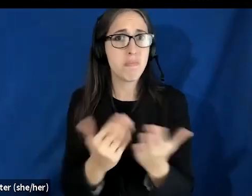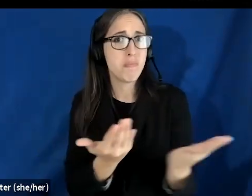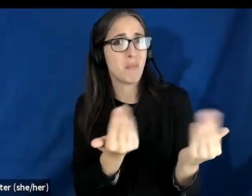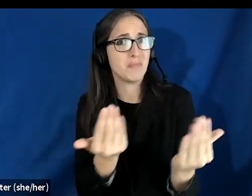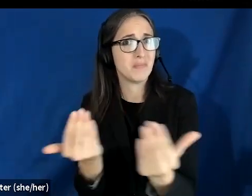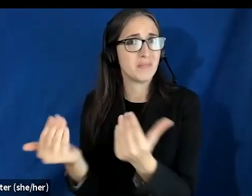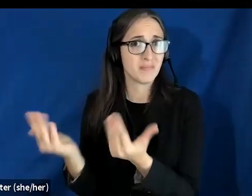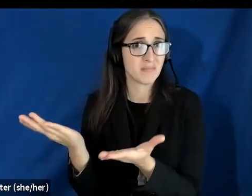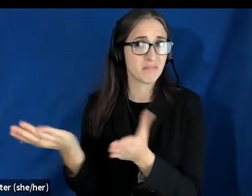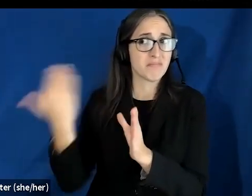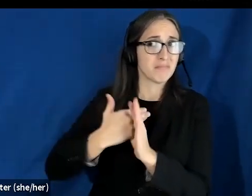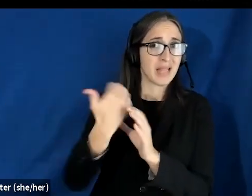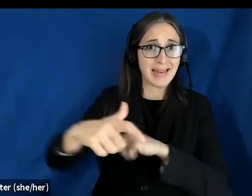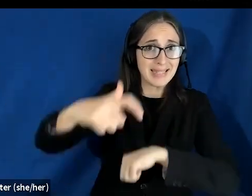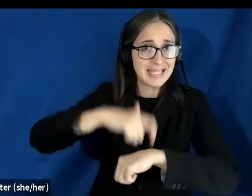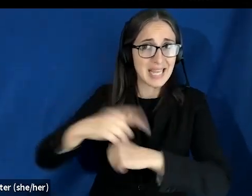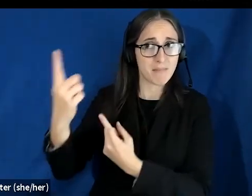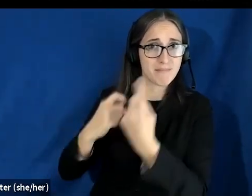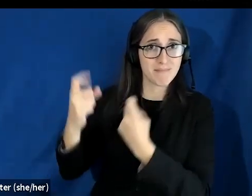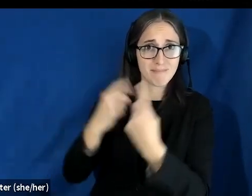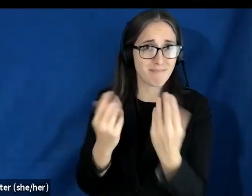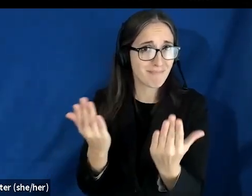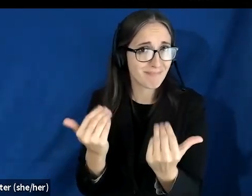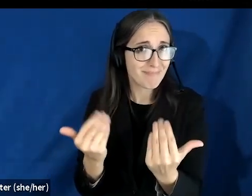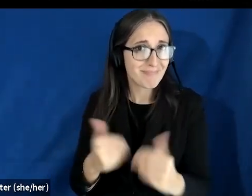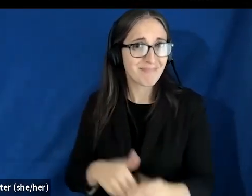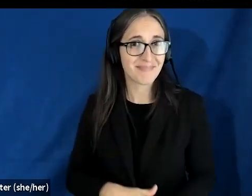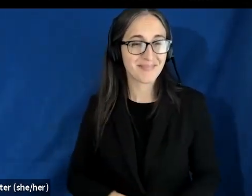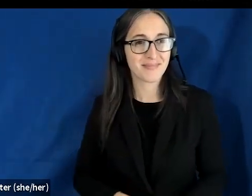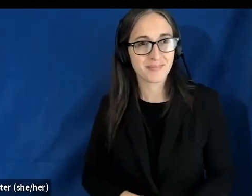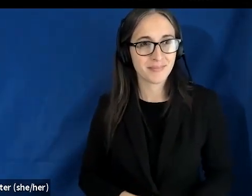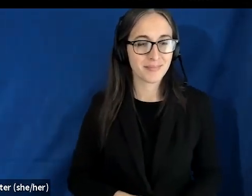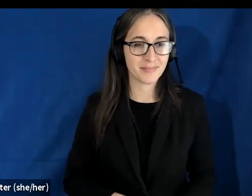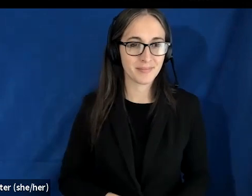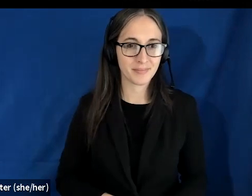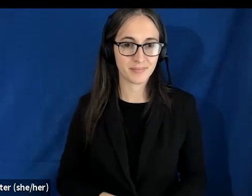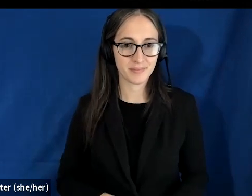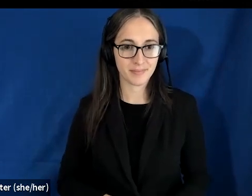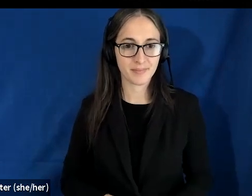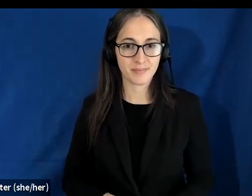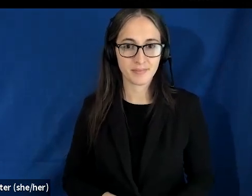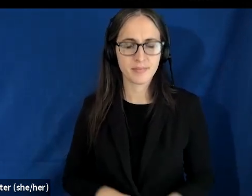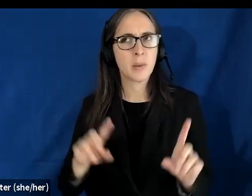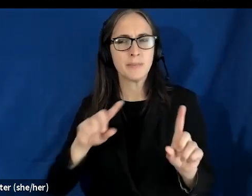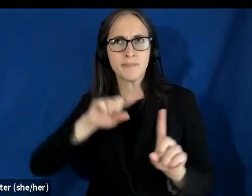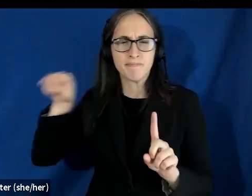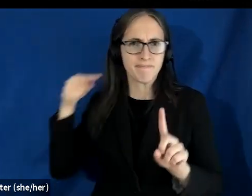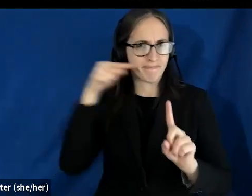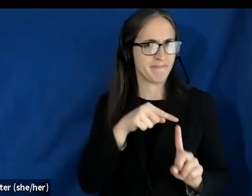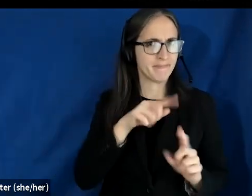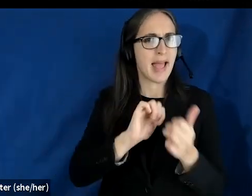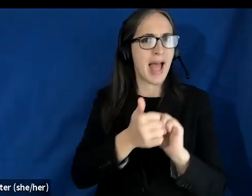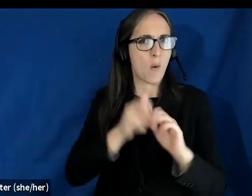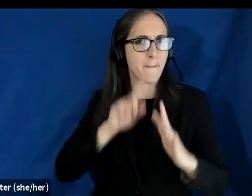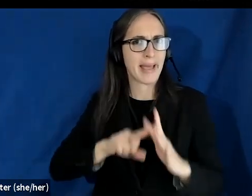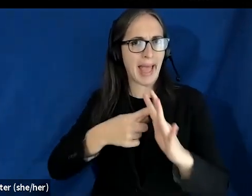to stop me at any point and ask me any questions. And so circling back to how I began, that this is not